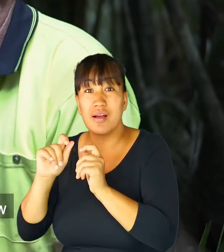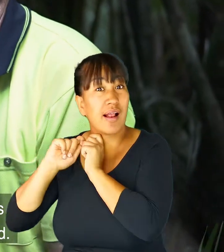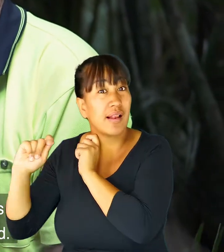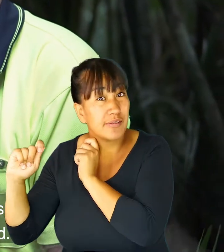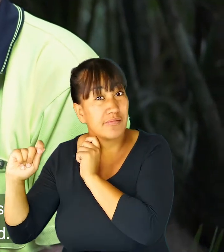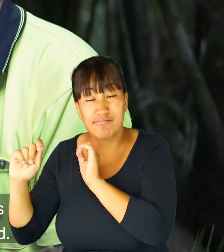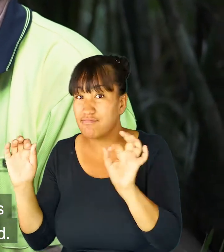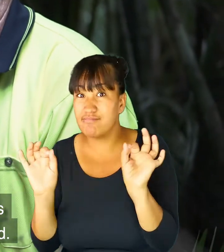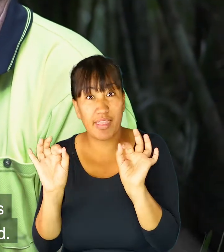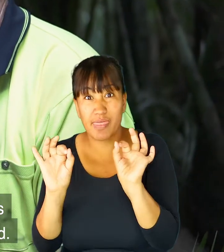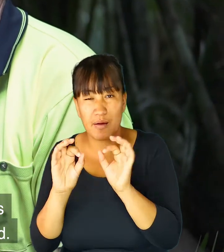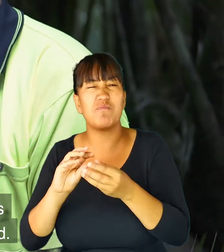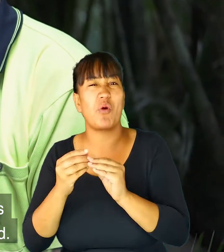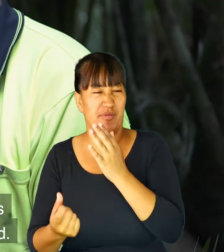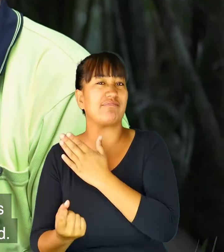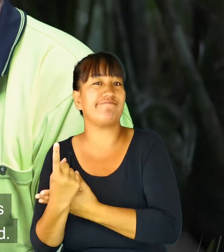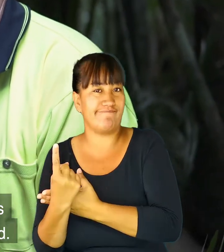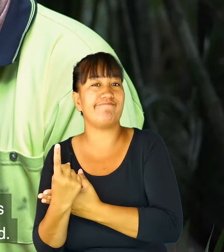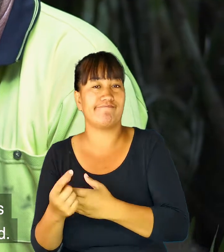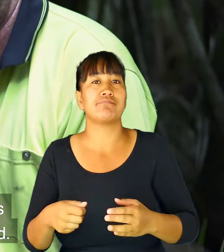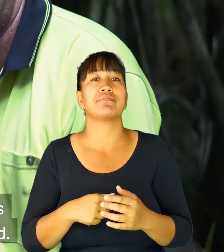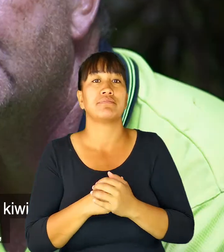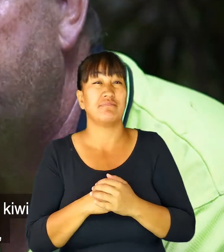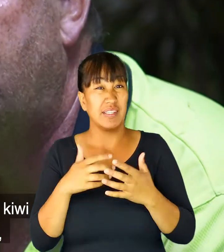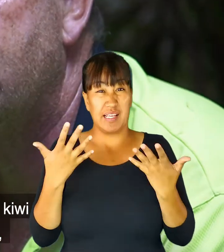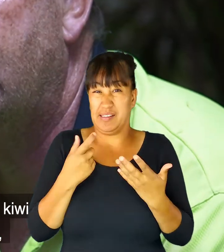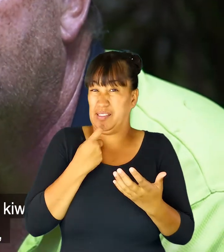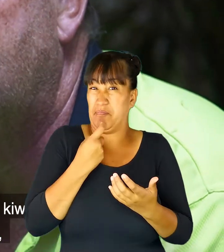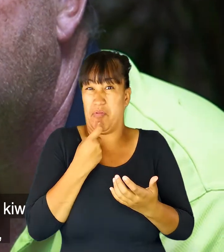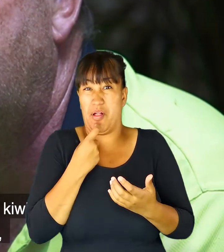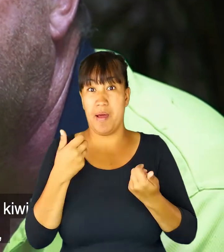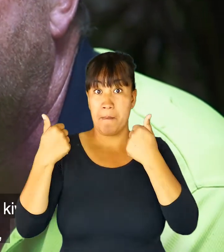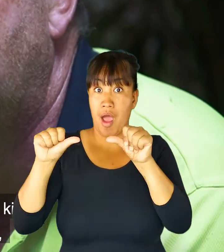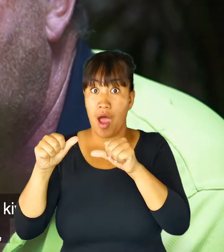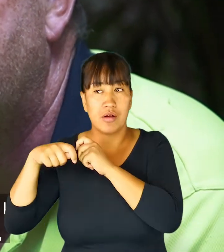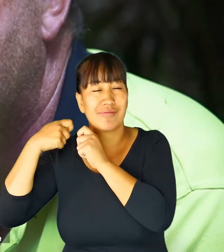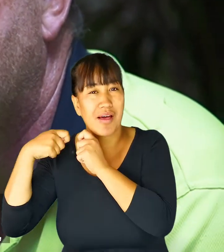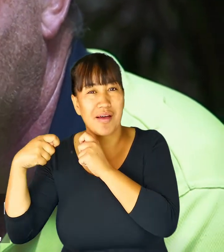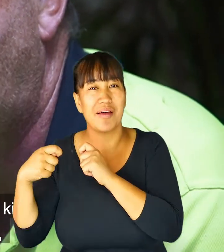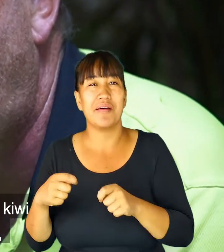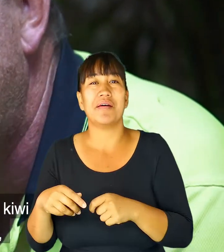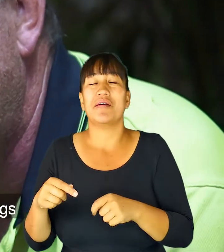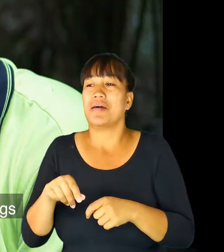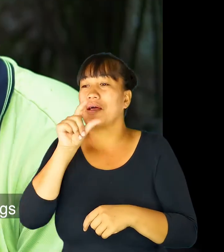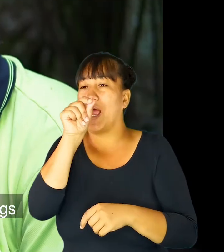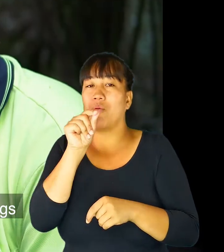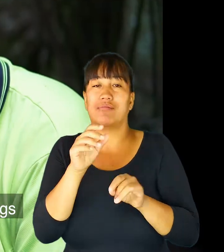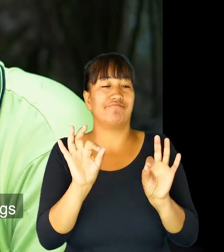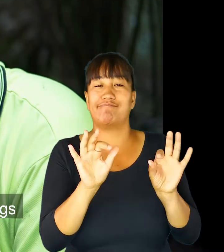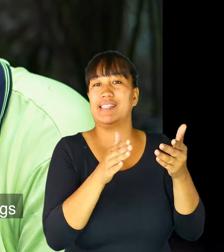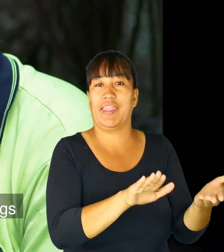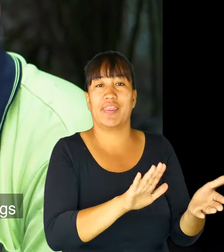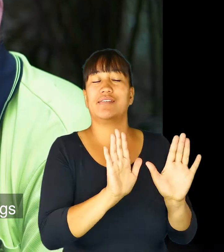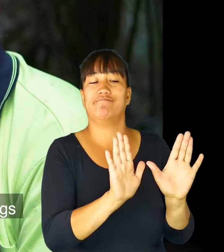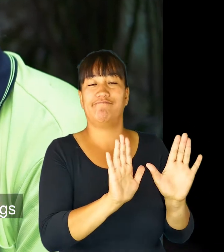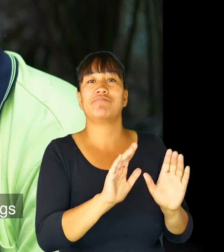kill. If you don't tie your dogs up, your kiwi are buggered. Simple as that. And our dog deaths have gone way down. We